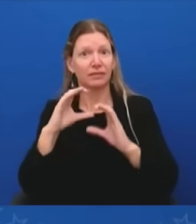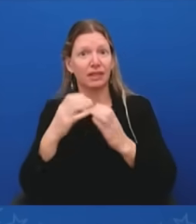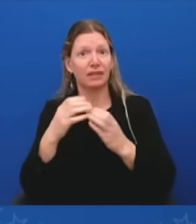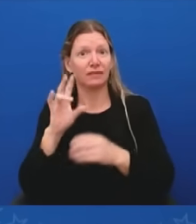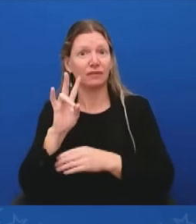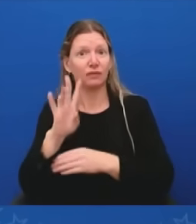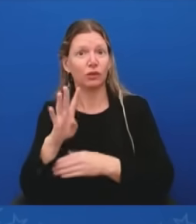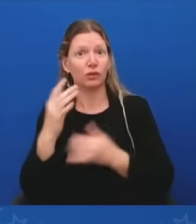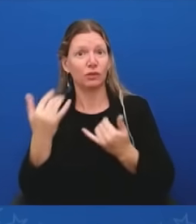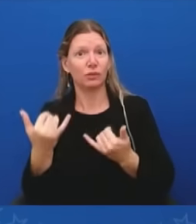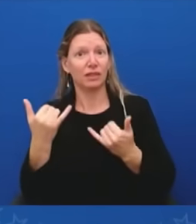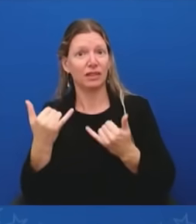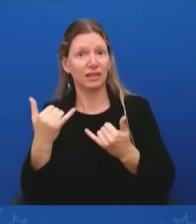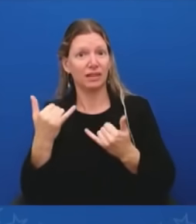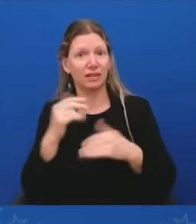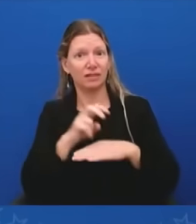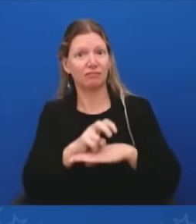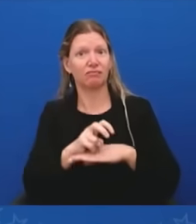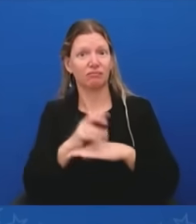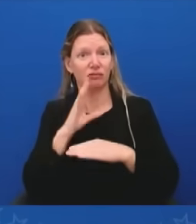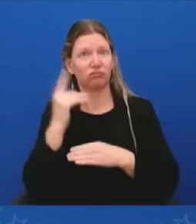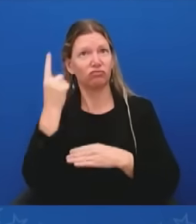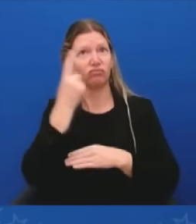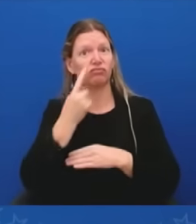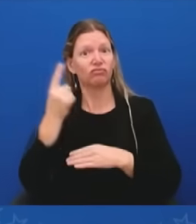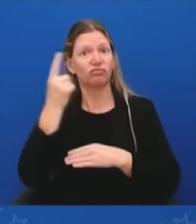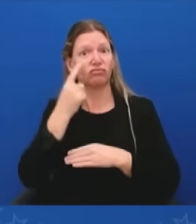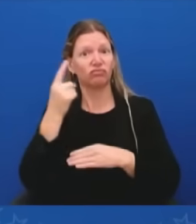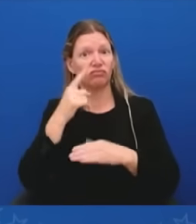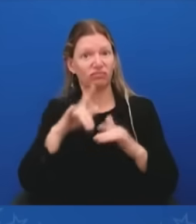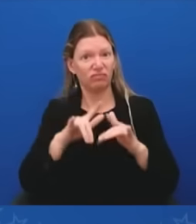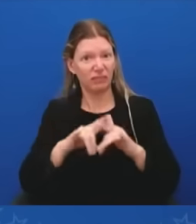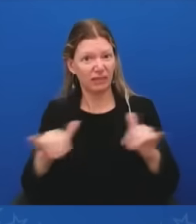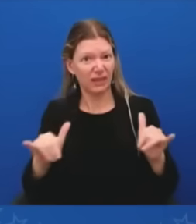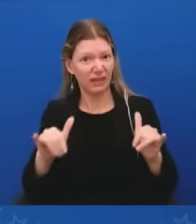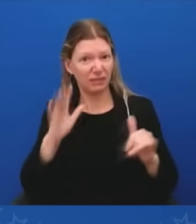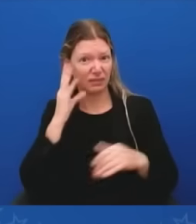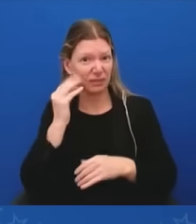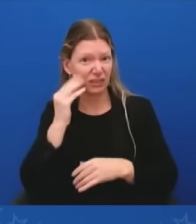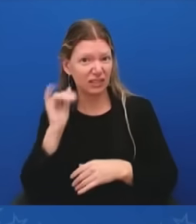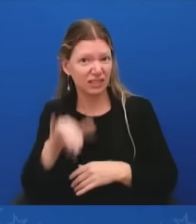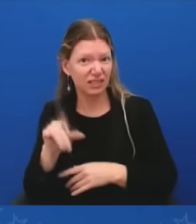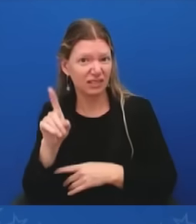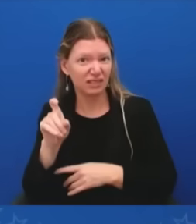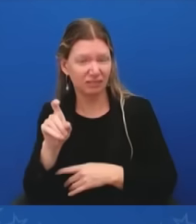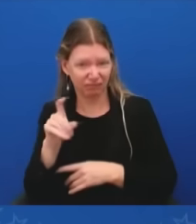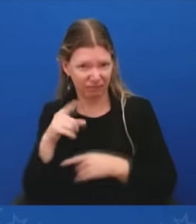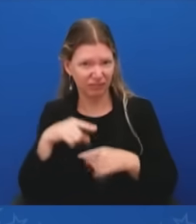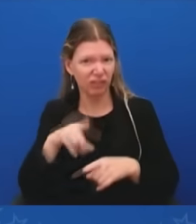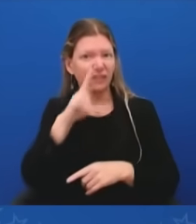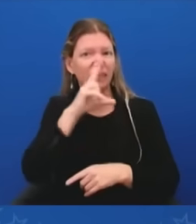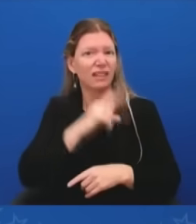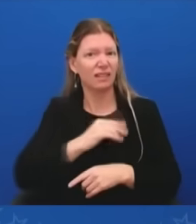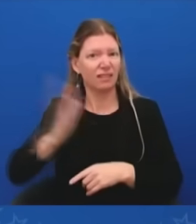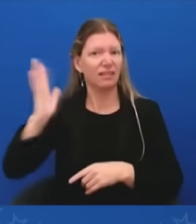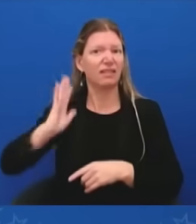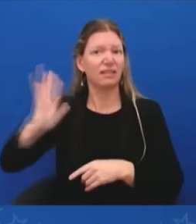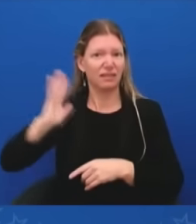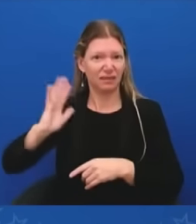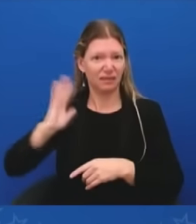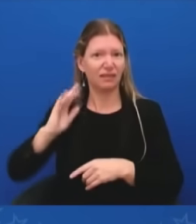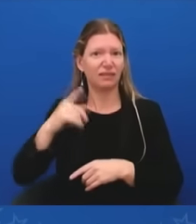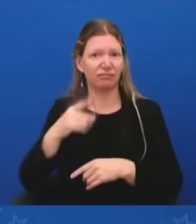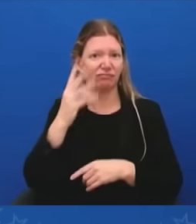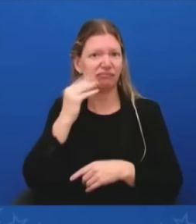and during Vietnam. The upshot of all this, across vastly different regions and very